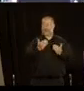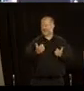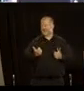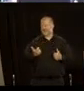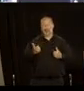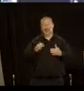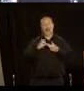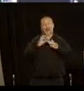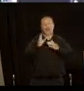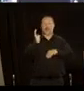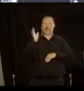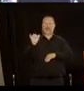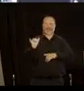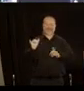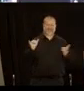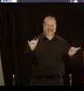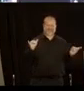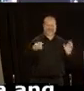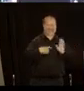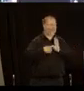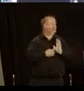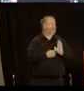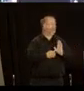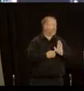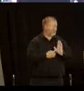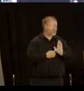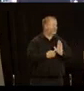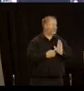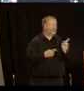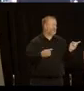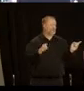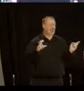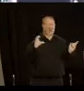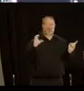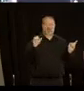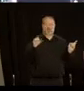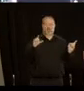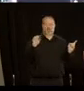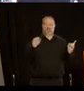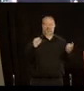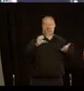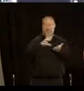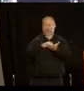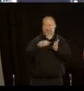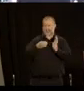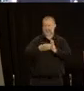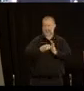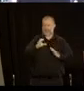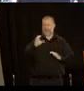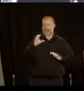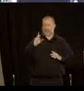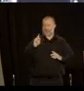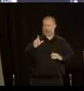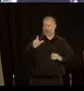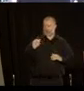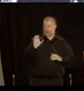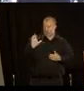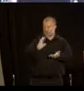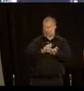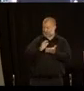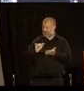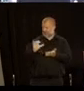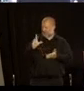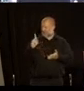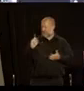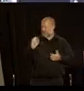made a special presentation from Carla's Cookies. Carla, did you bake this?